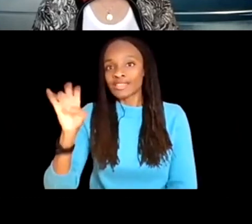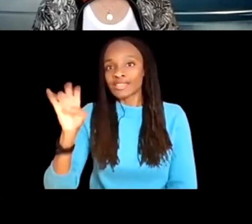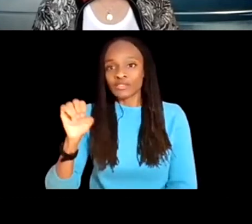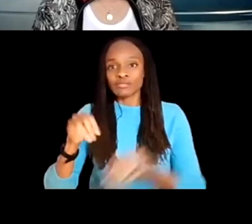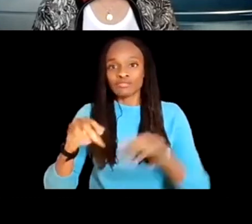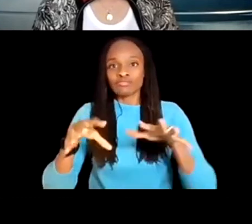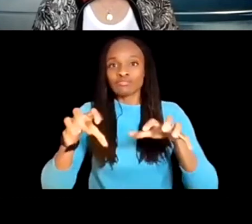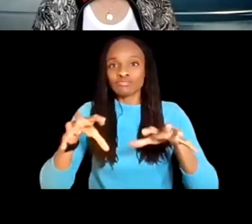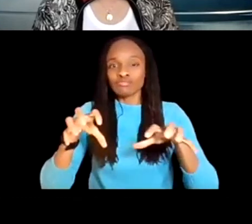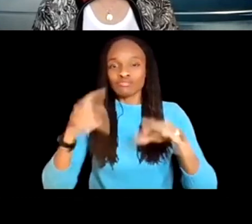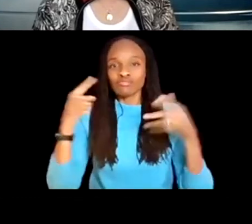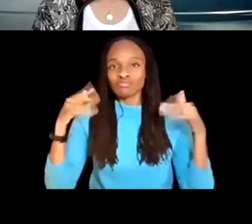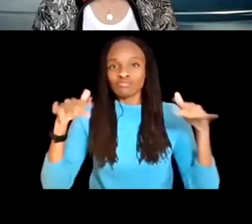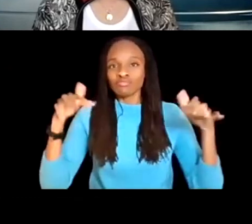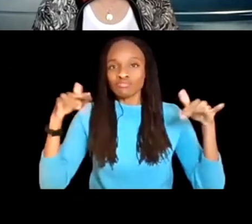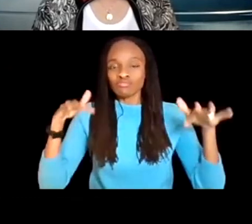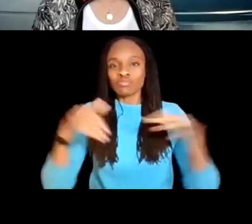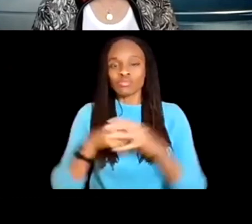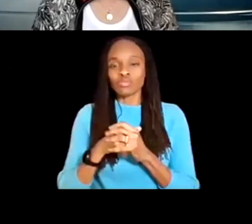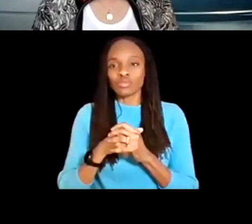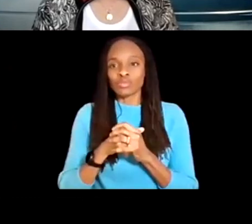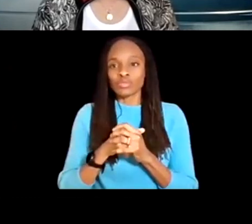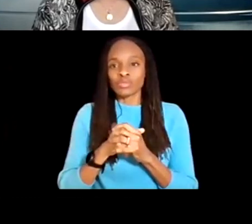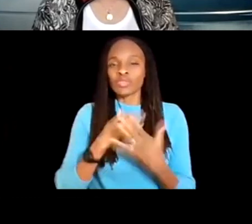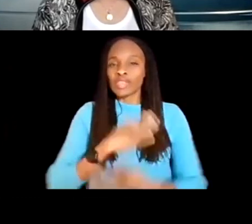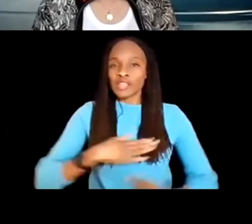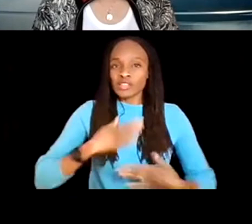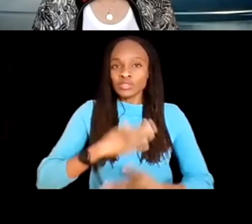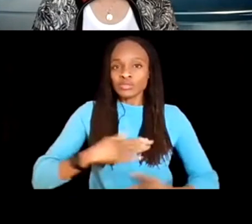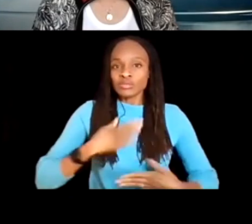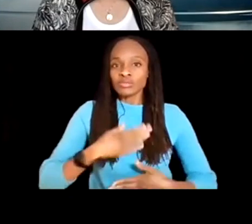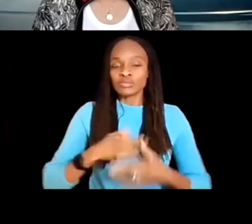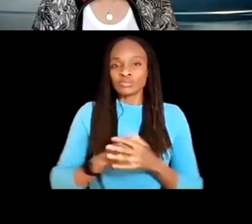more entertain, or, you know, drive people,